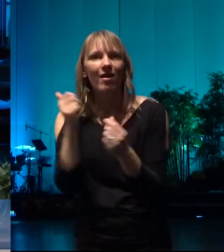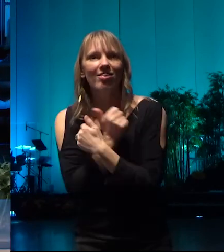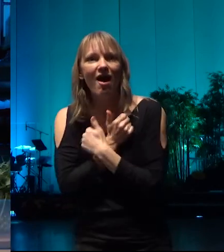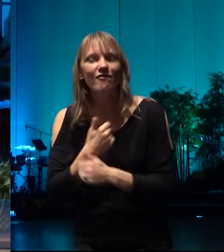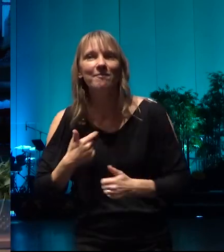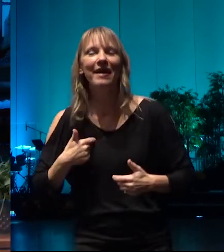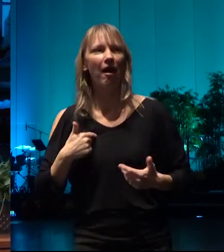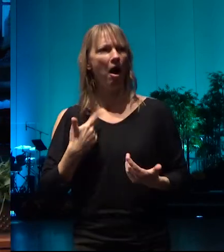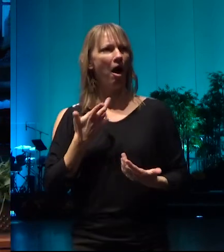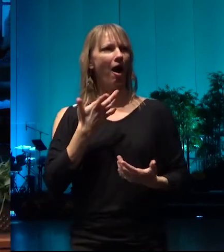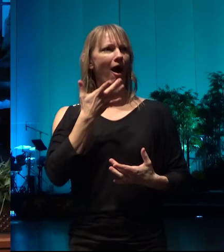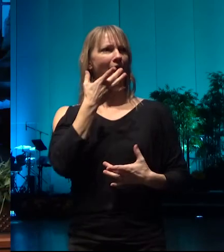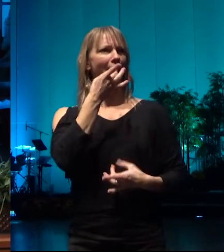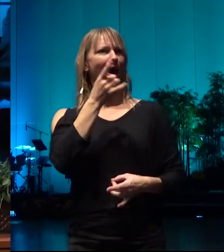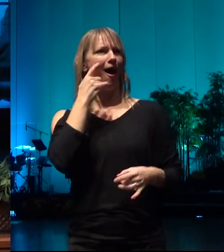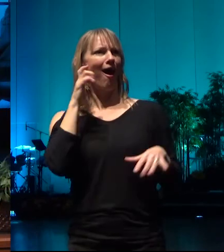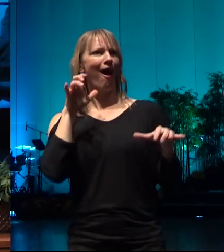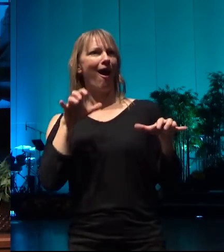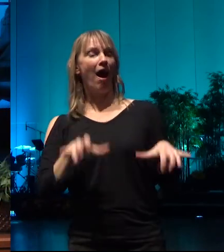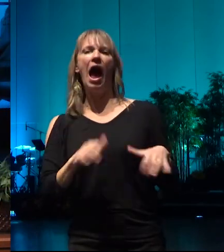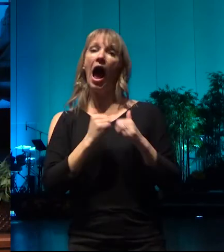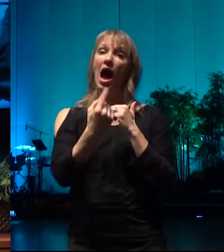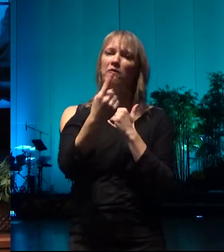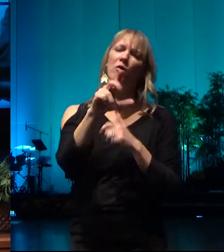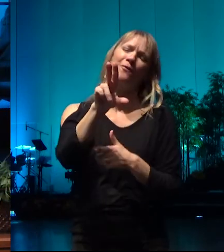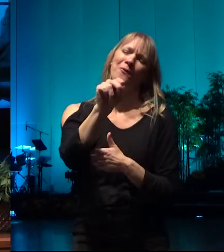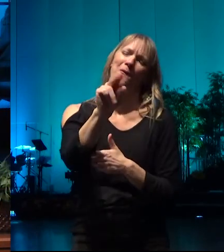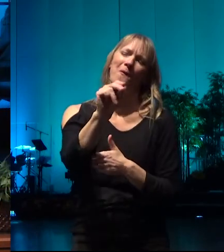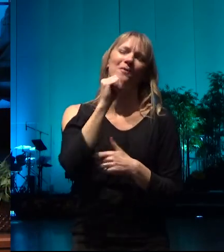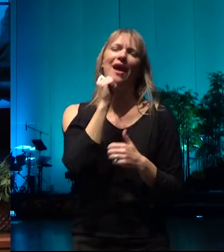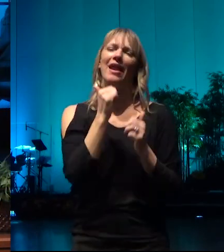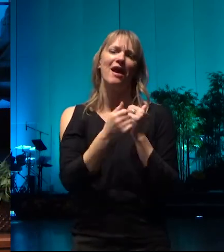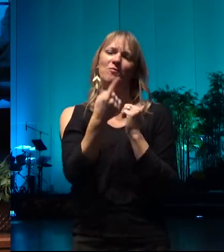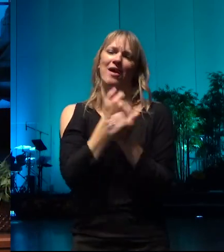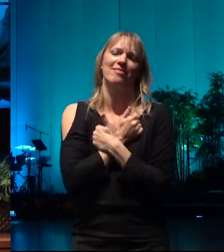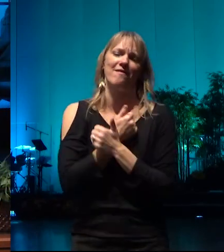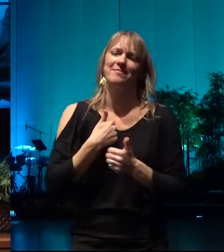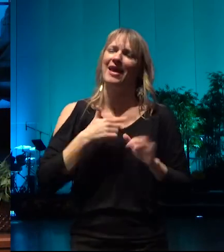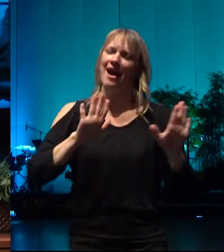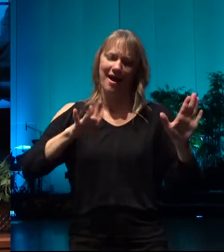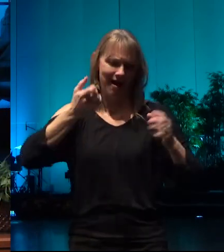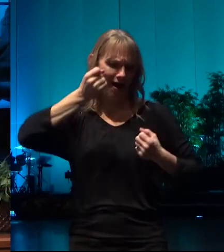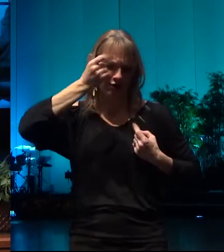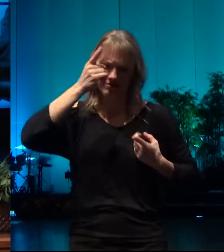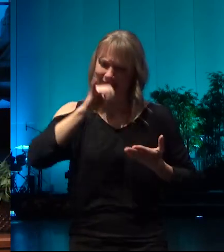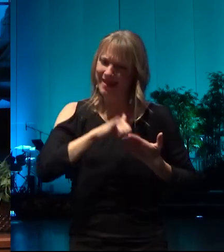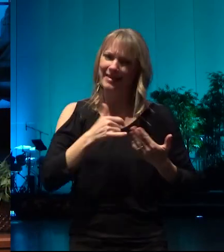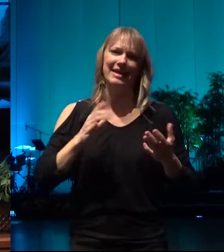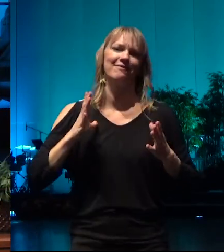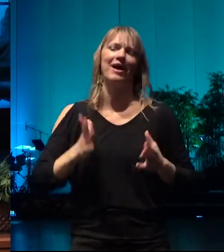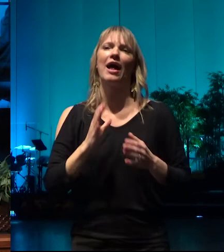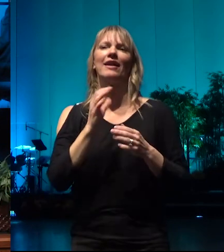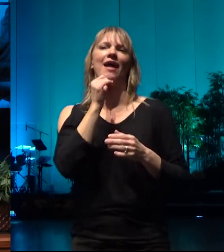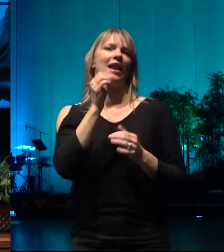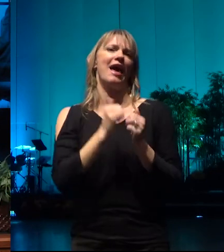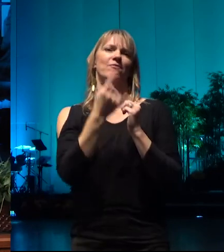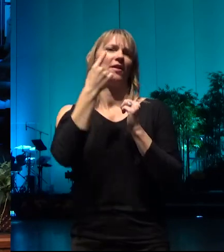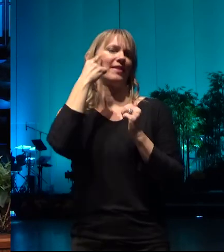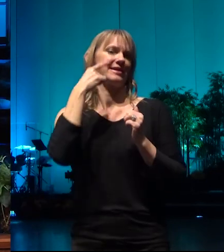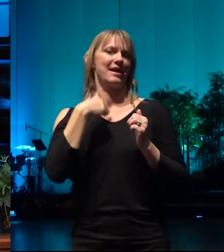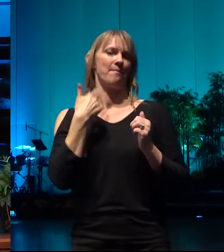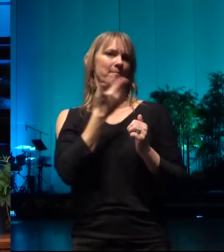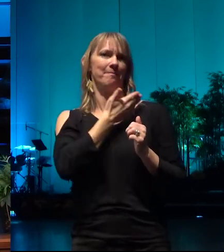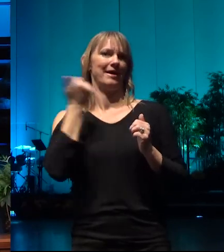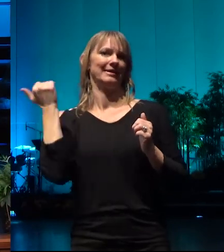me. It was a very interesting shock. Now, not everyone loves me. I get that. Not everyone thinks I'm the bee's